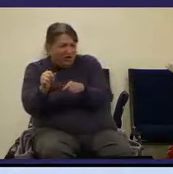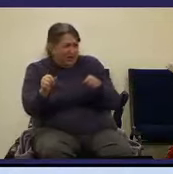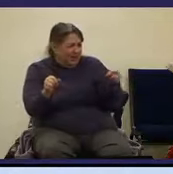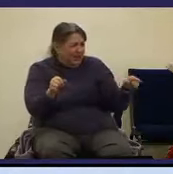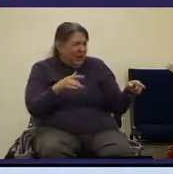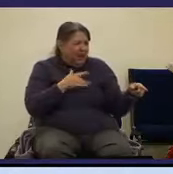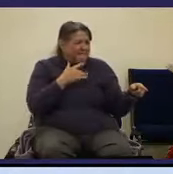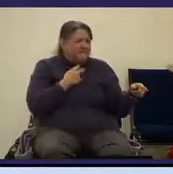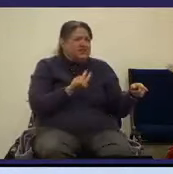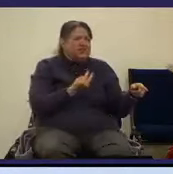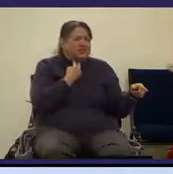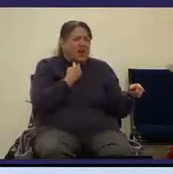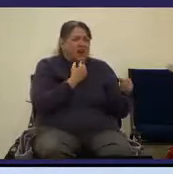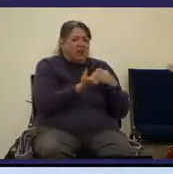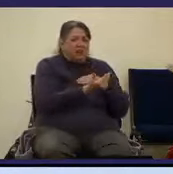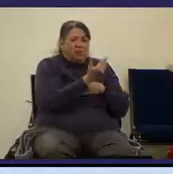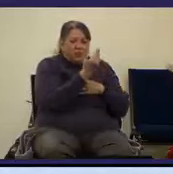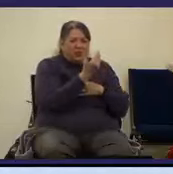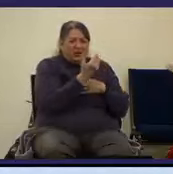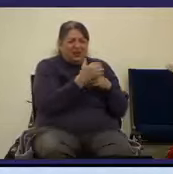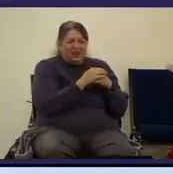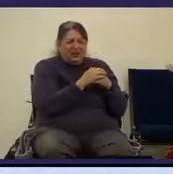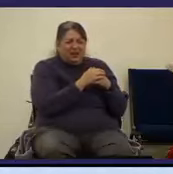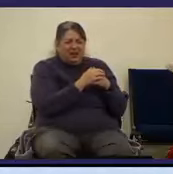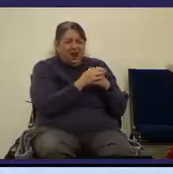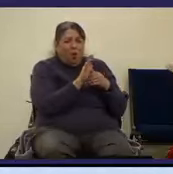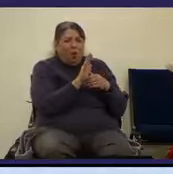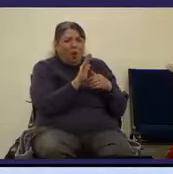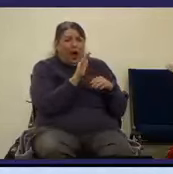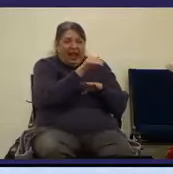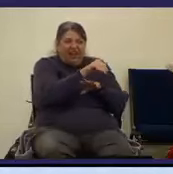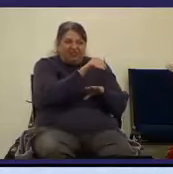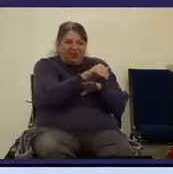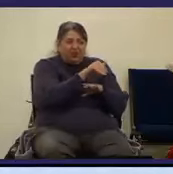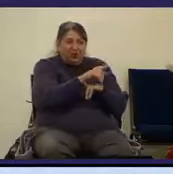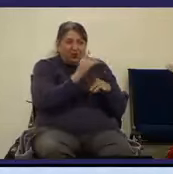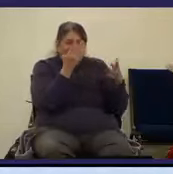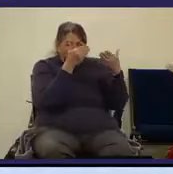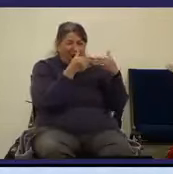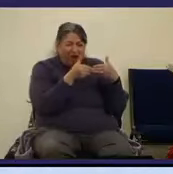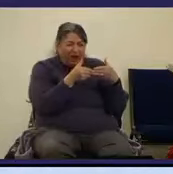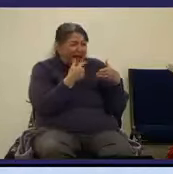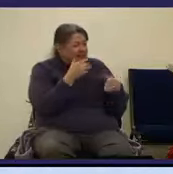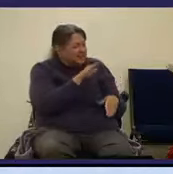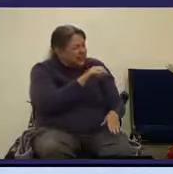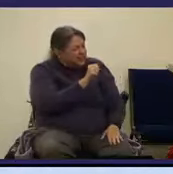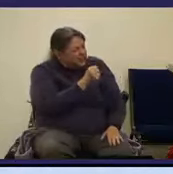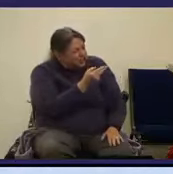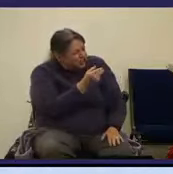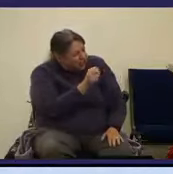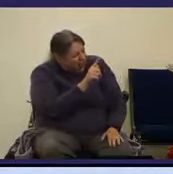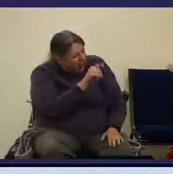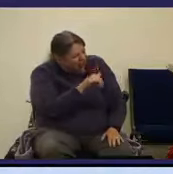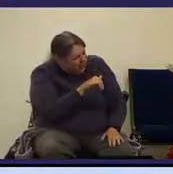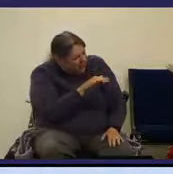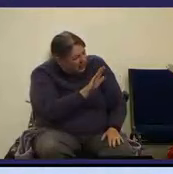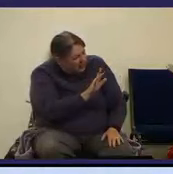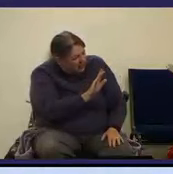like 6 o'clock. It was already dark. And so I said to her, Shally.